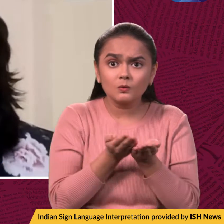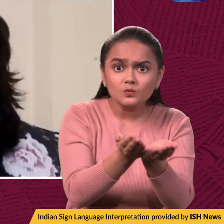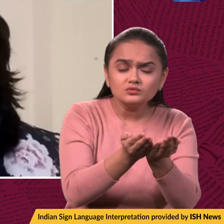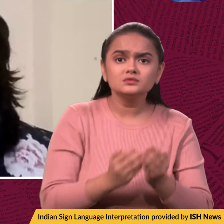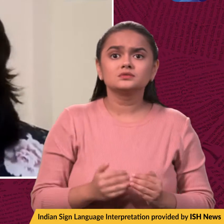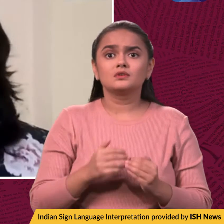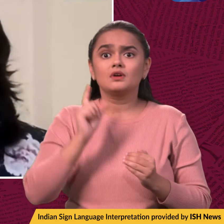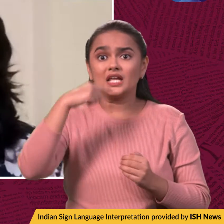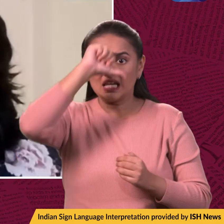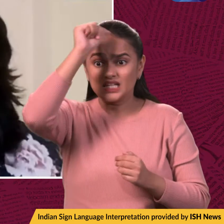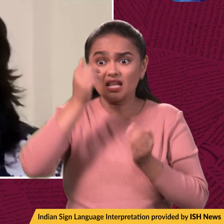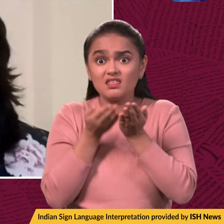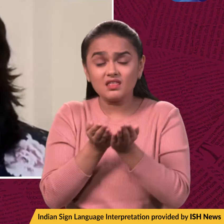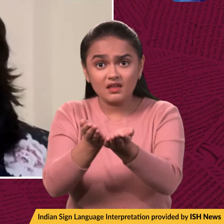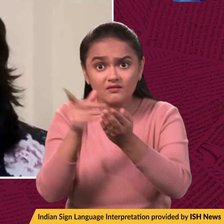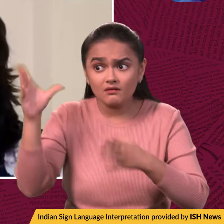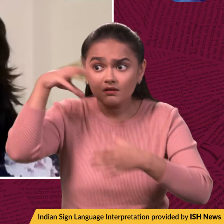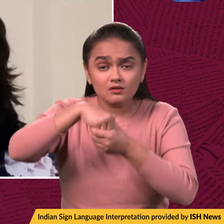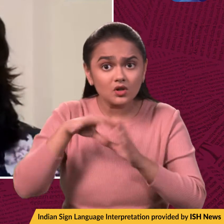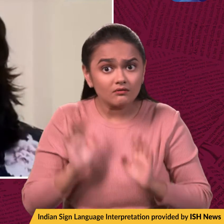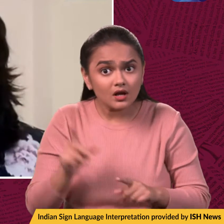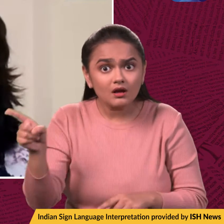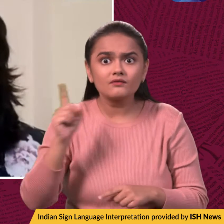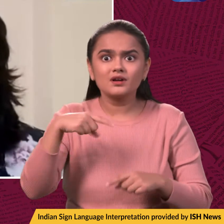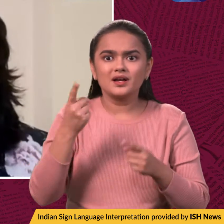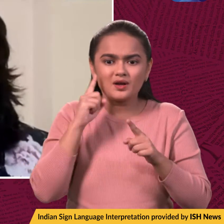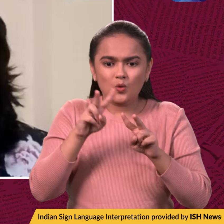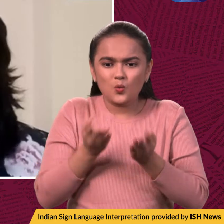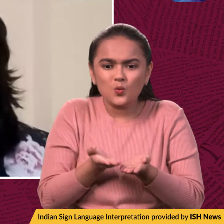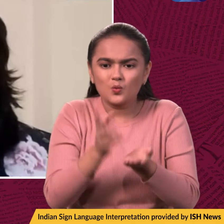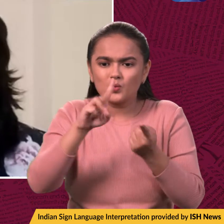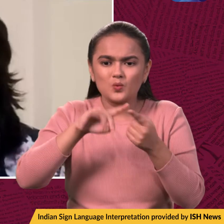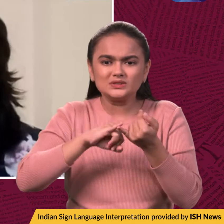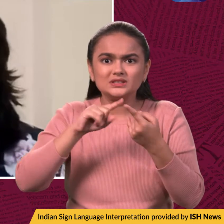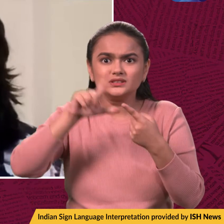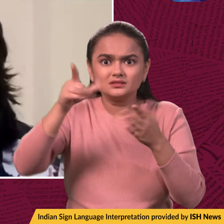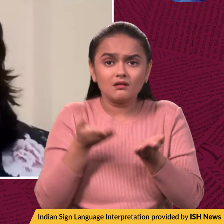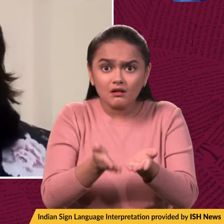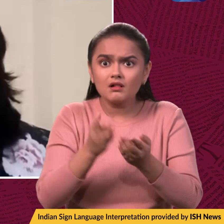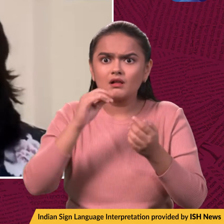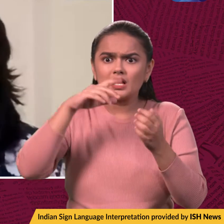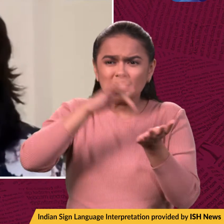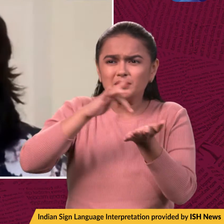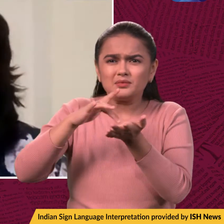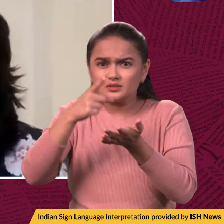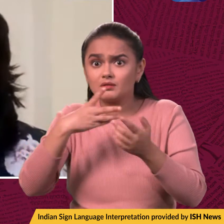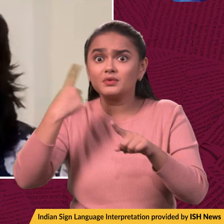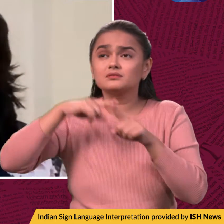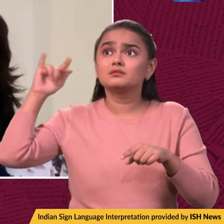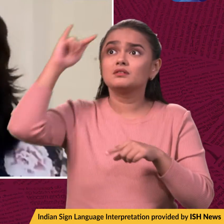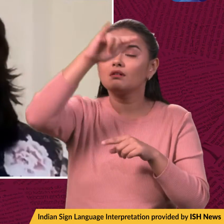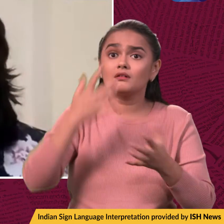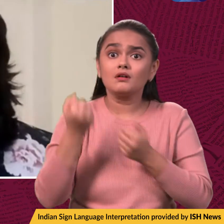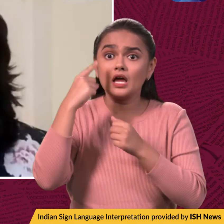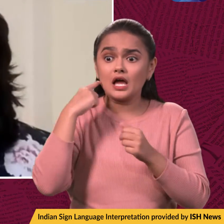CO-1, Indian naval ships, as well as being in charge of vessels like Nishank, Kora, Ranveer, and aircraft